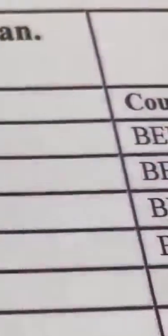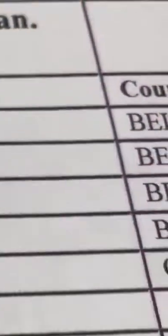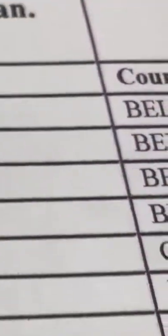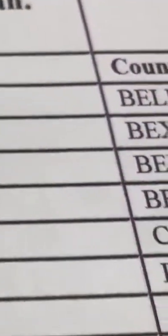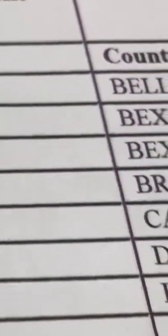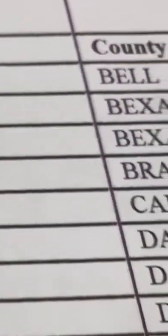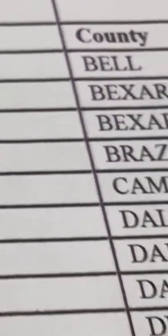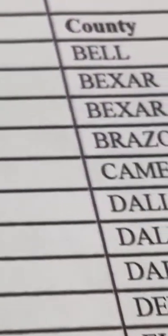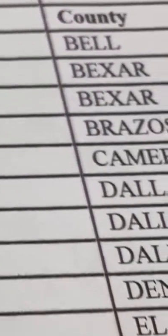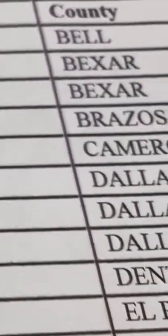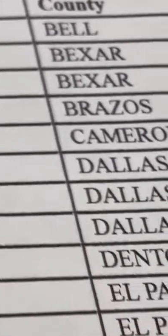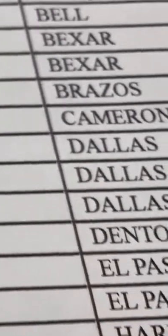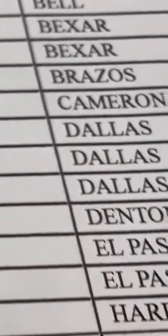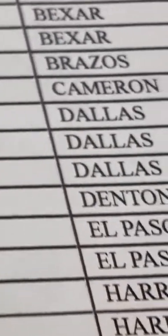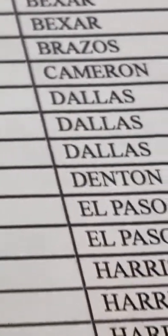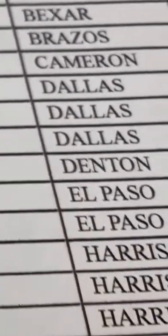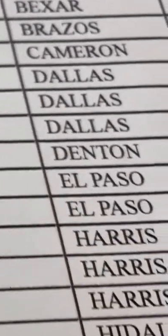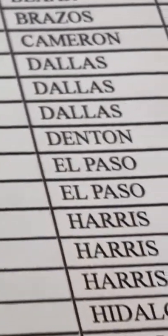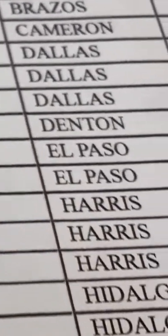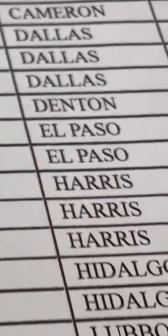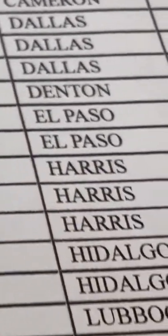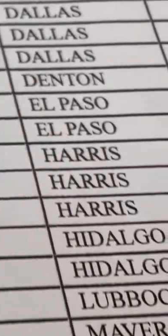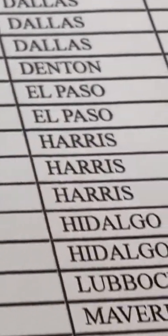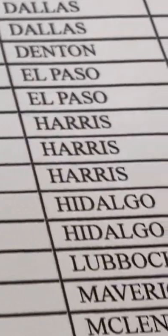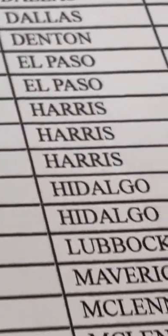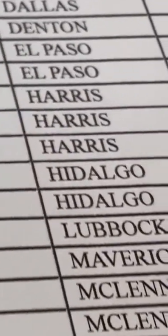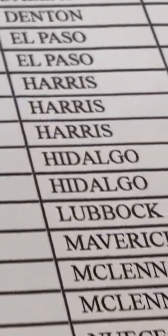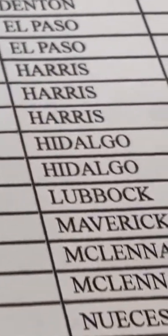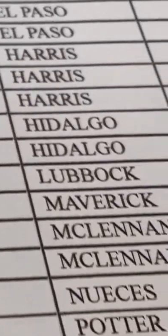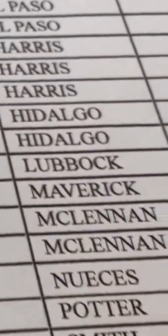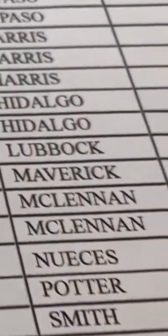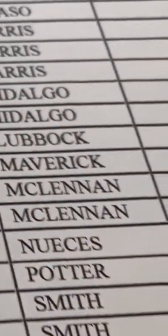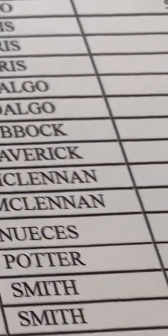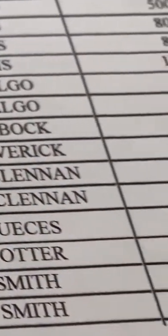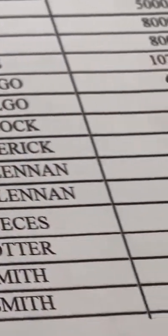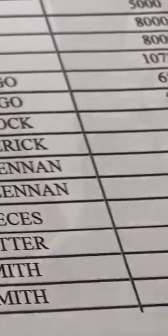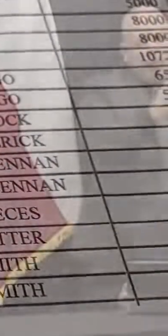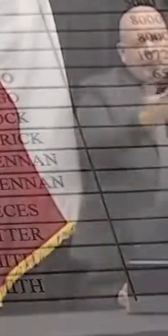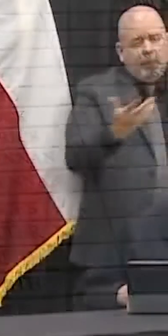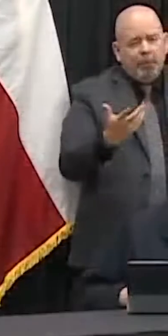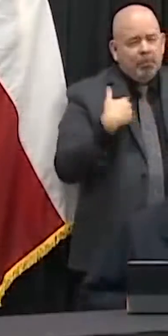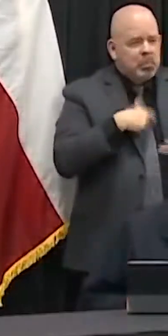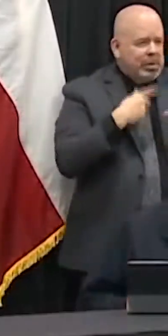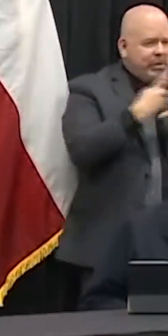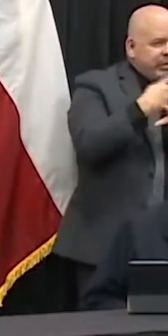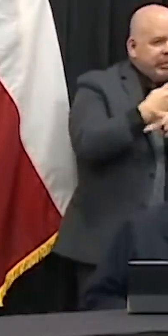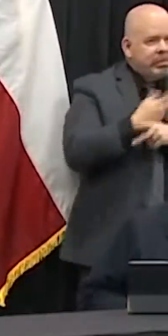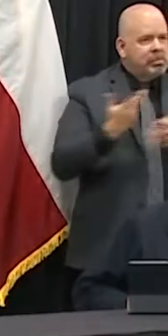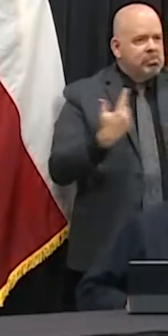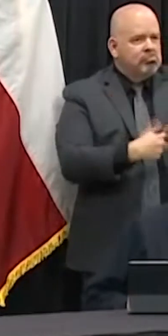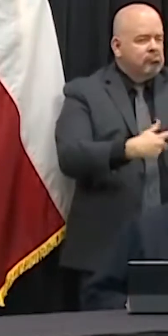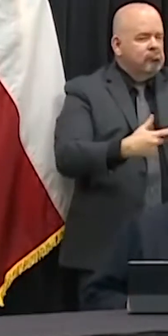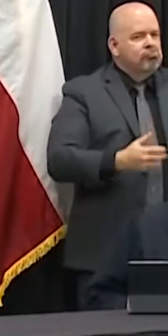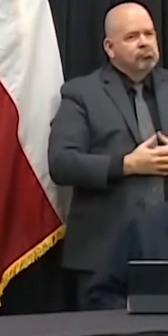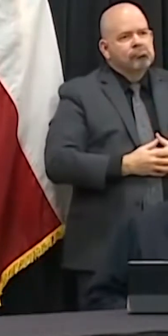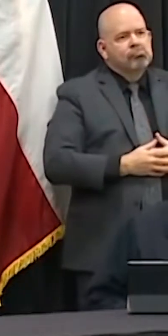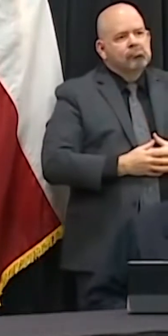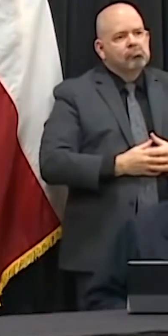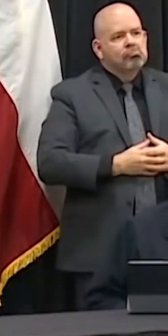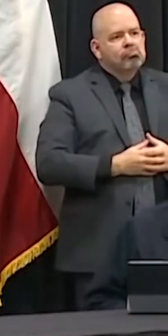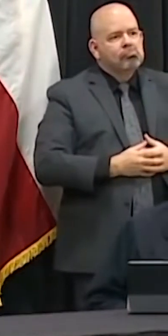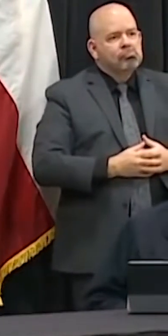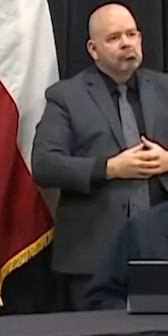announced 28 hubs statewide where the majority of Texas's first dose allotment will now go. A Texan is not limited